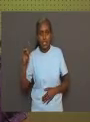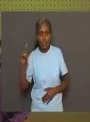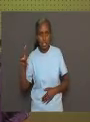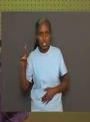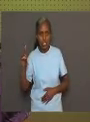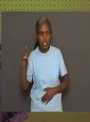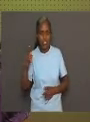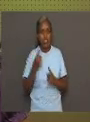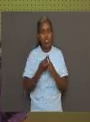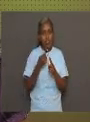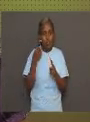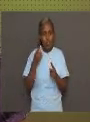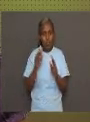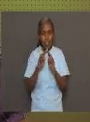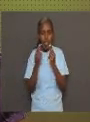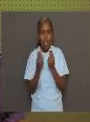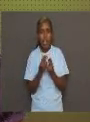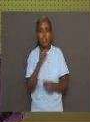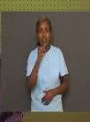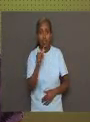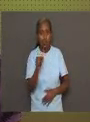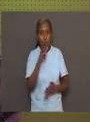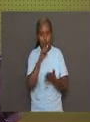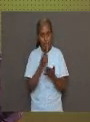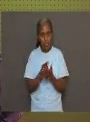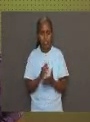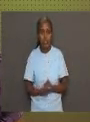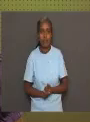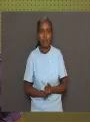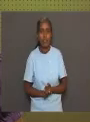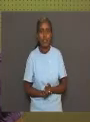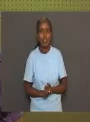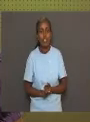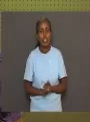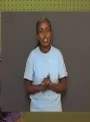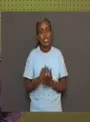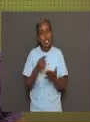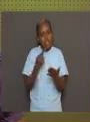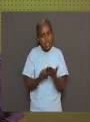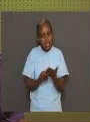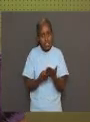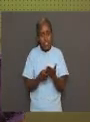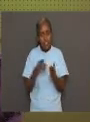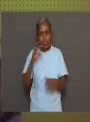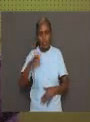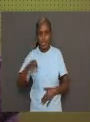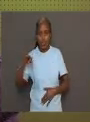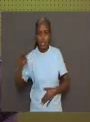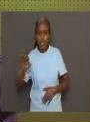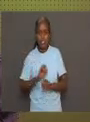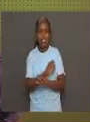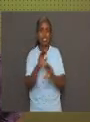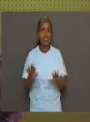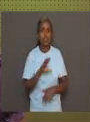deviation for ungrouped data, for discrete frequency distributions,